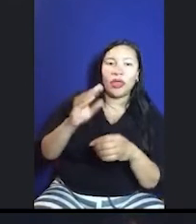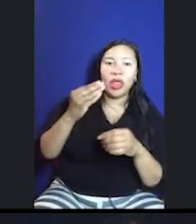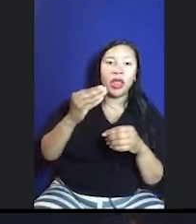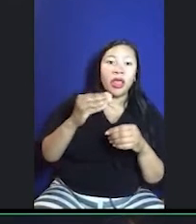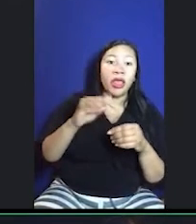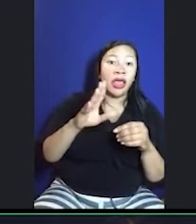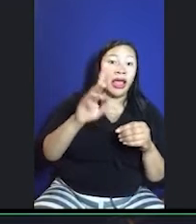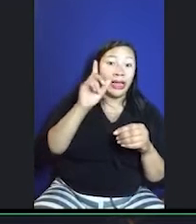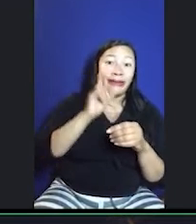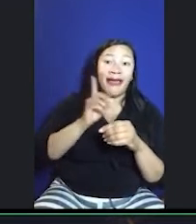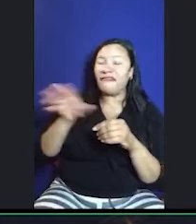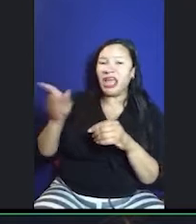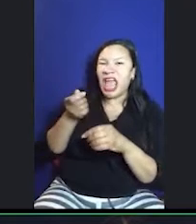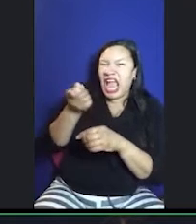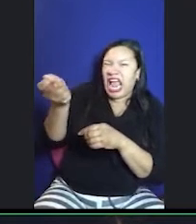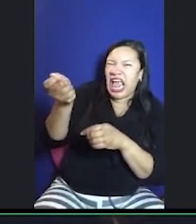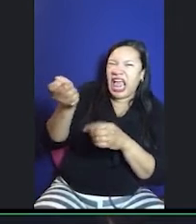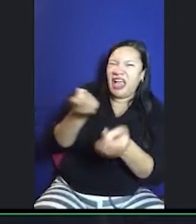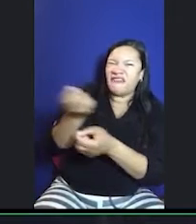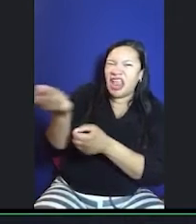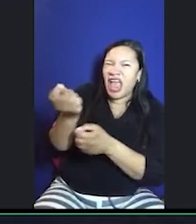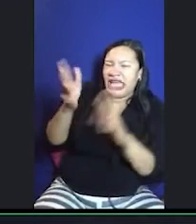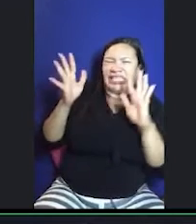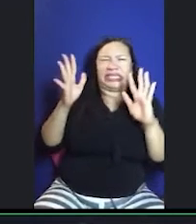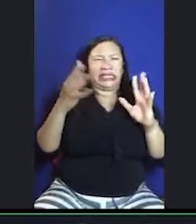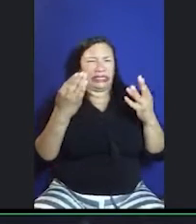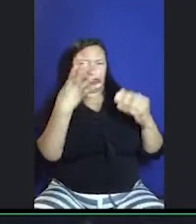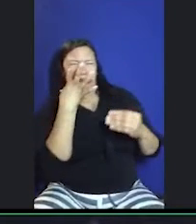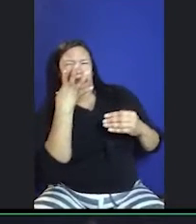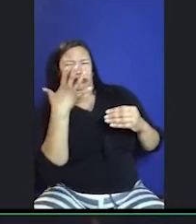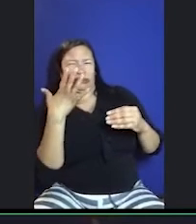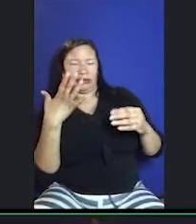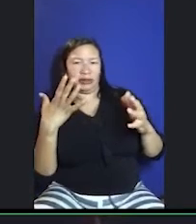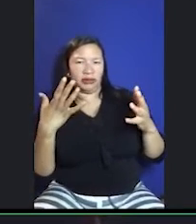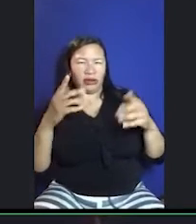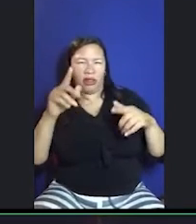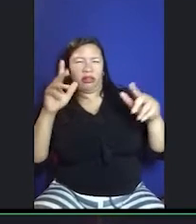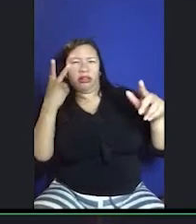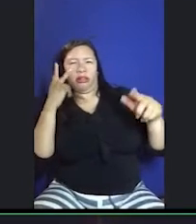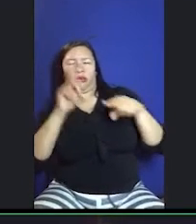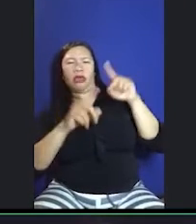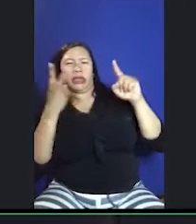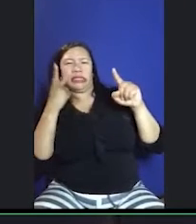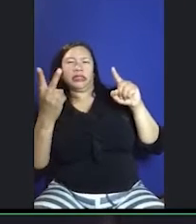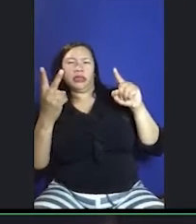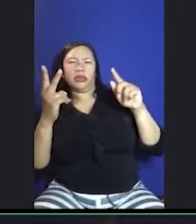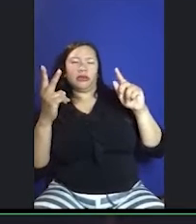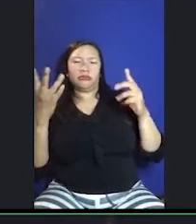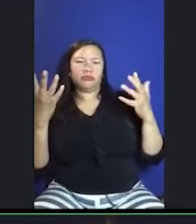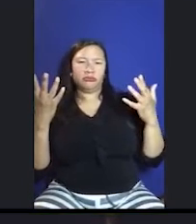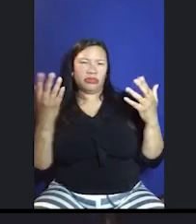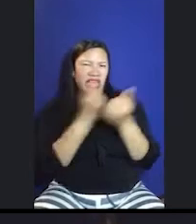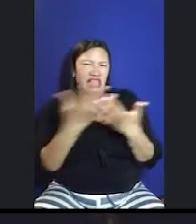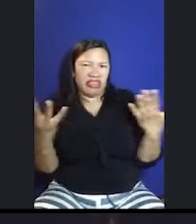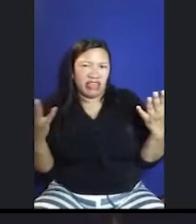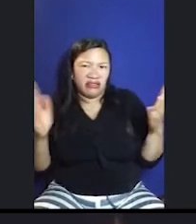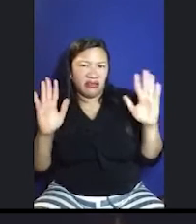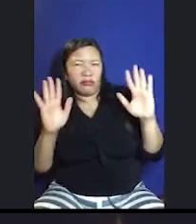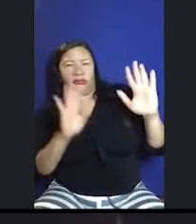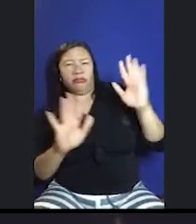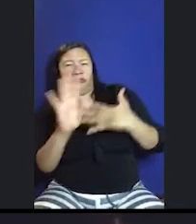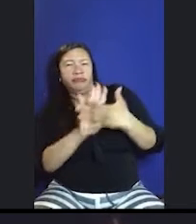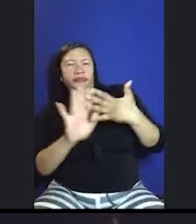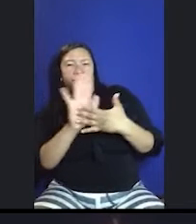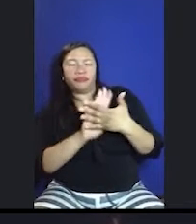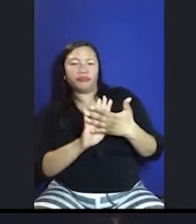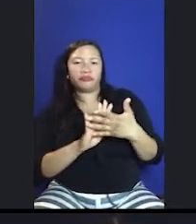face. But you shine a bright light in a deaf person's face, they can't see what And the anything. first thing they're going to try to do to respond